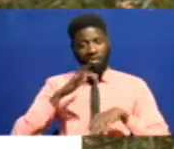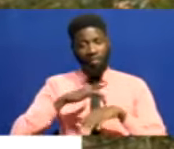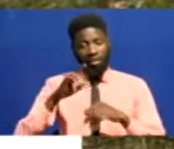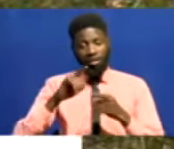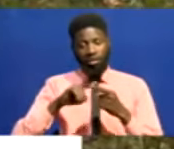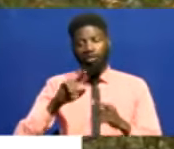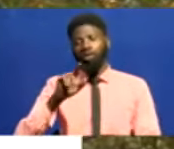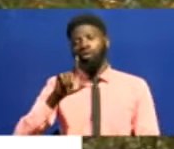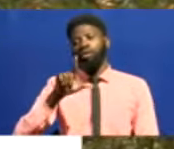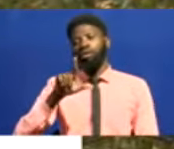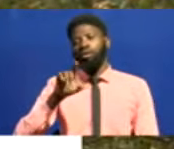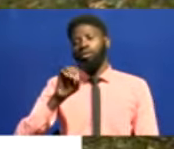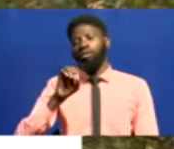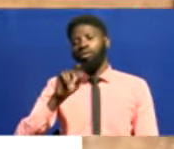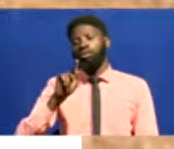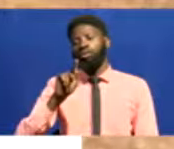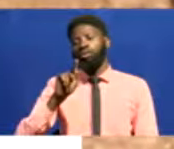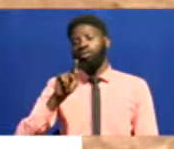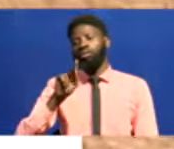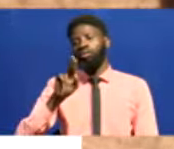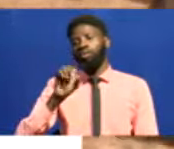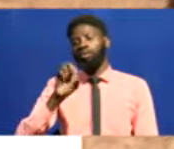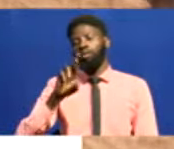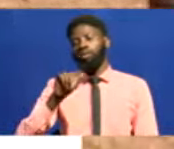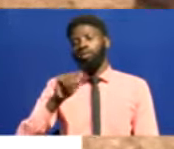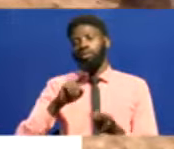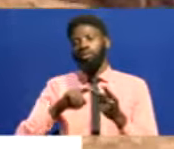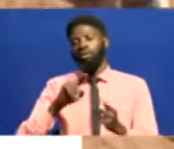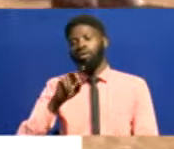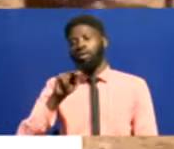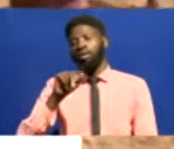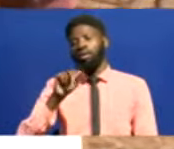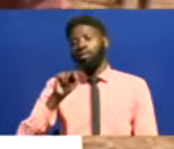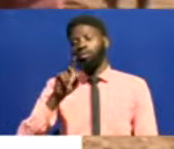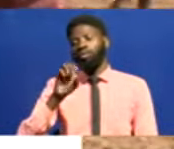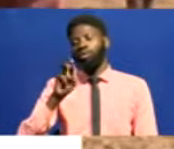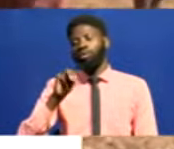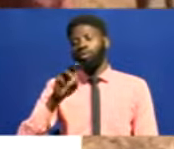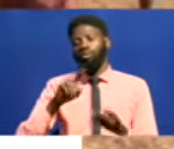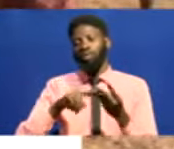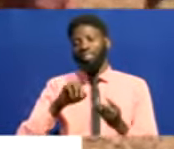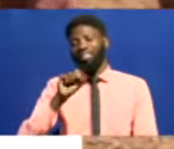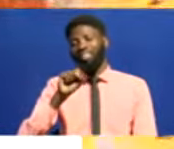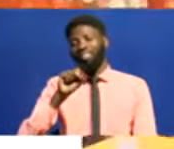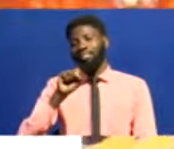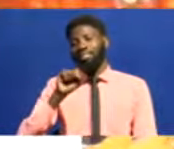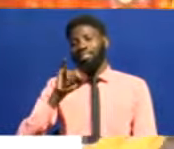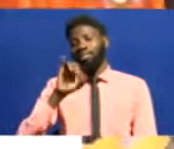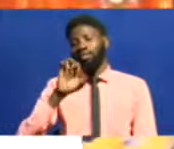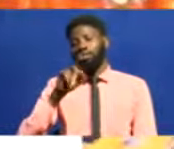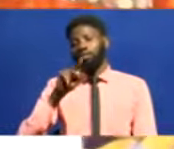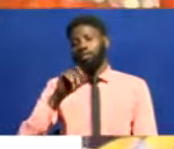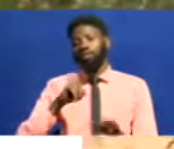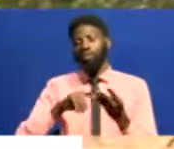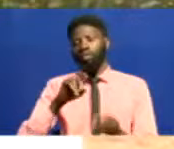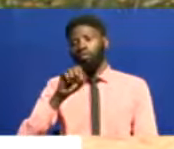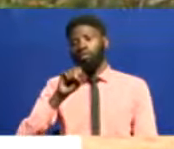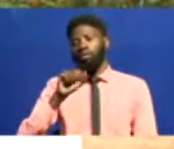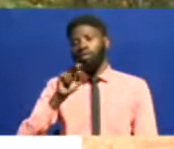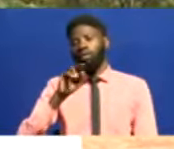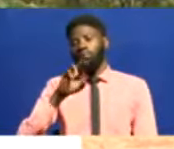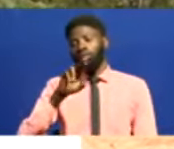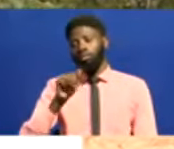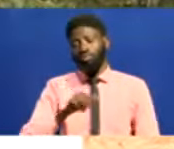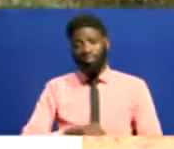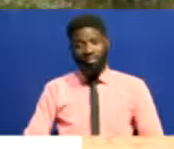Lokusero, Nadungoru, Sieku and Sanga, where most of the school-going children are now at home since they cannot